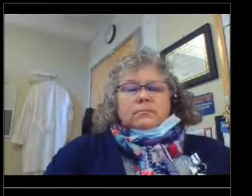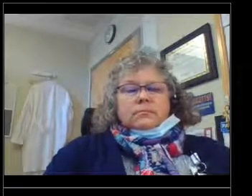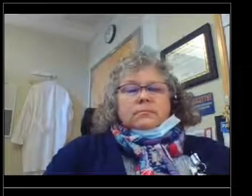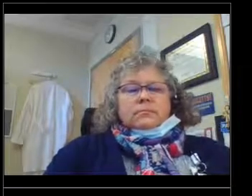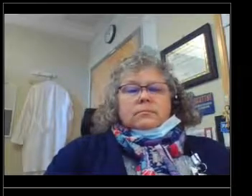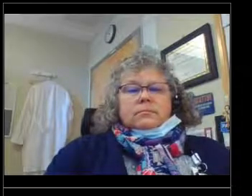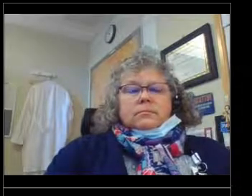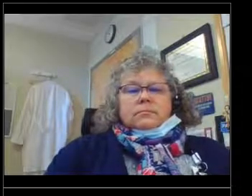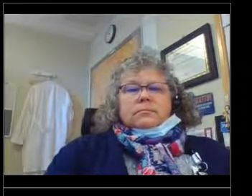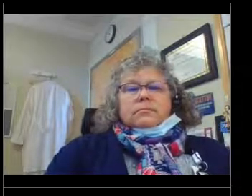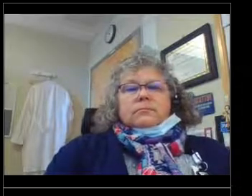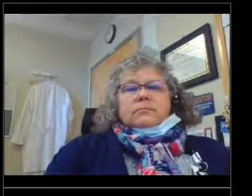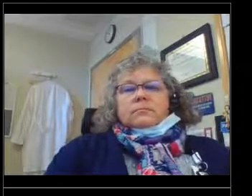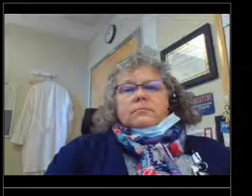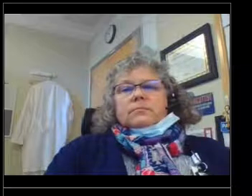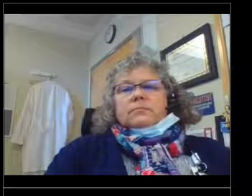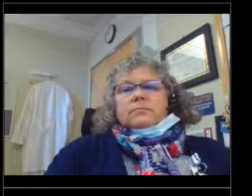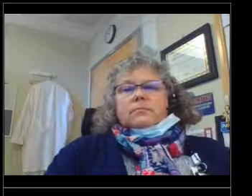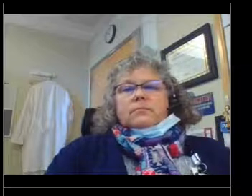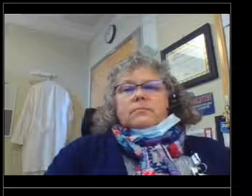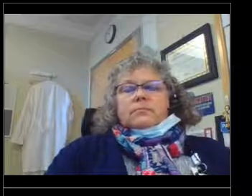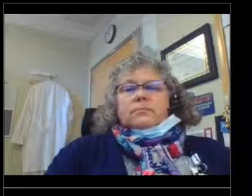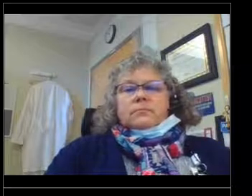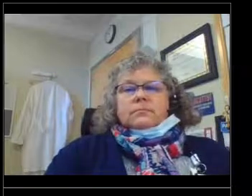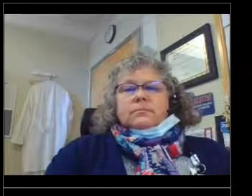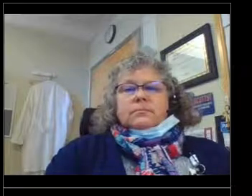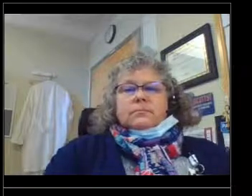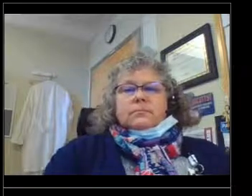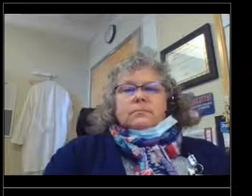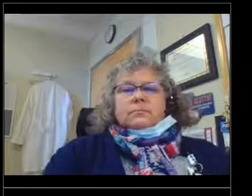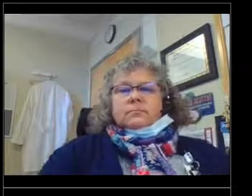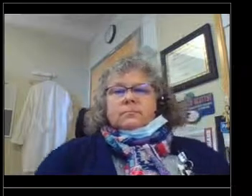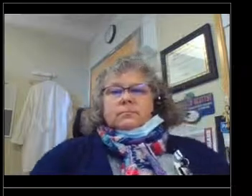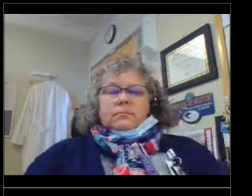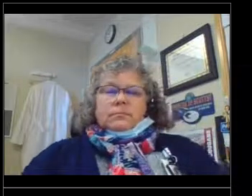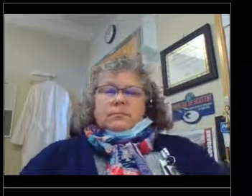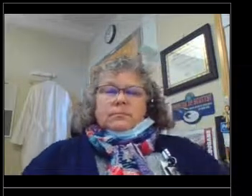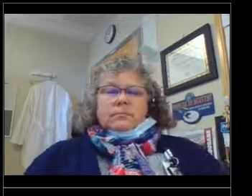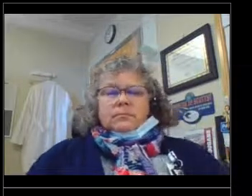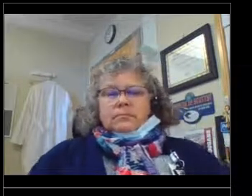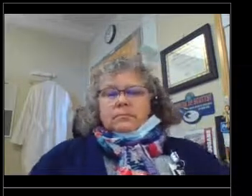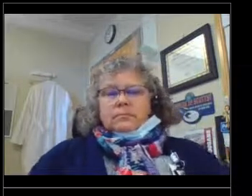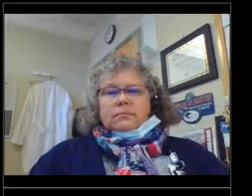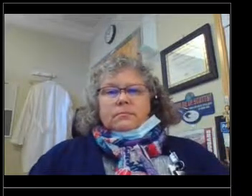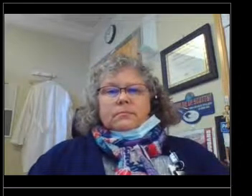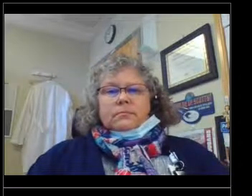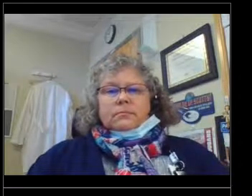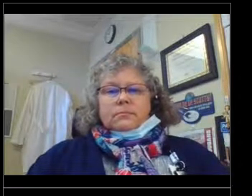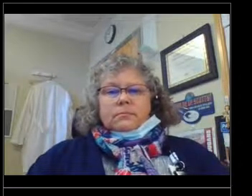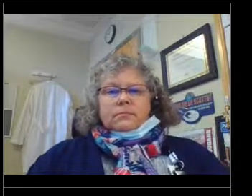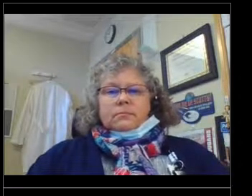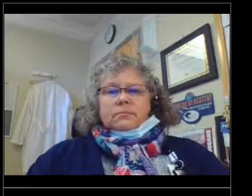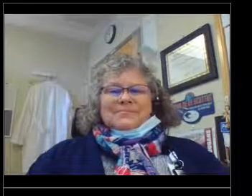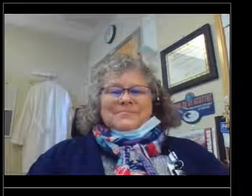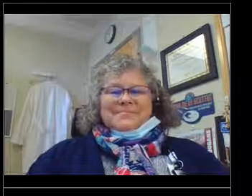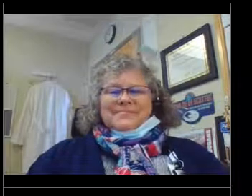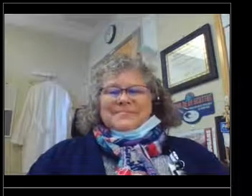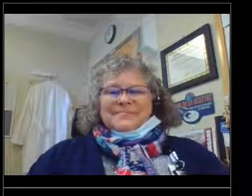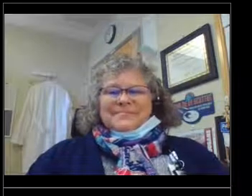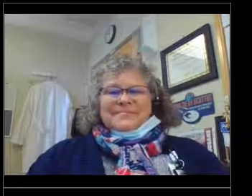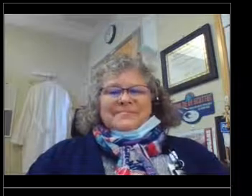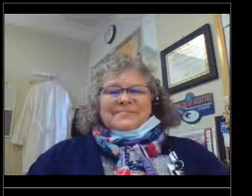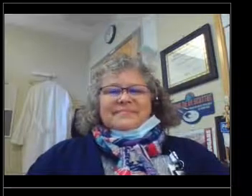state, fraud, infection control, et cetera? So this shows the MD graph, and the next slide